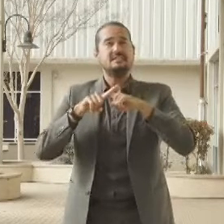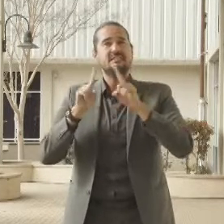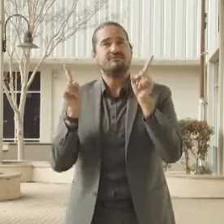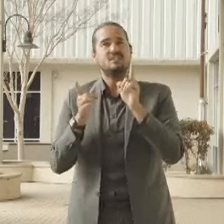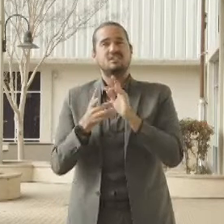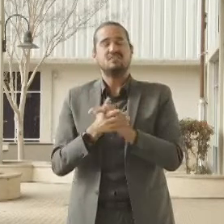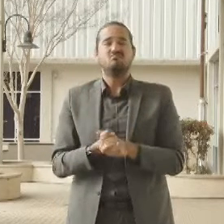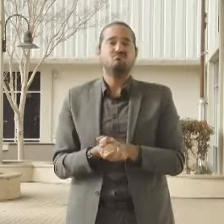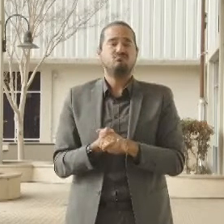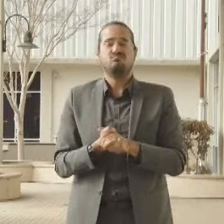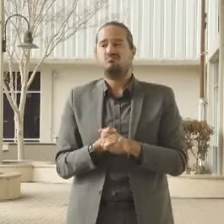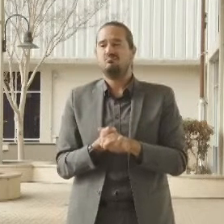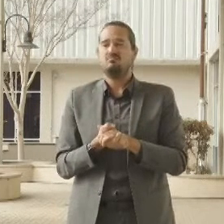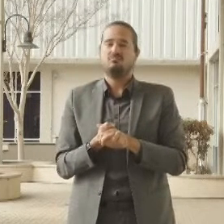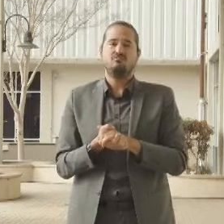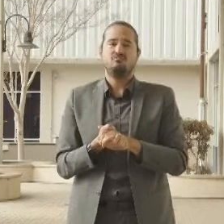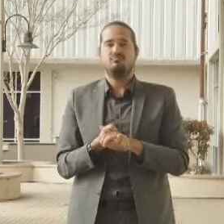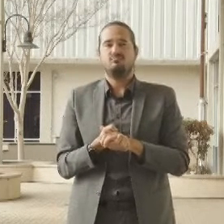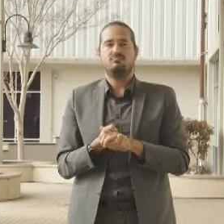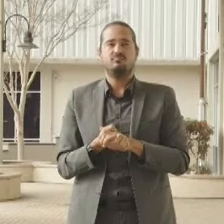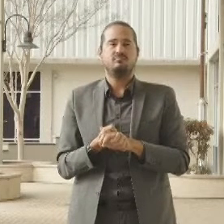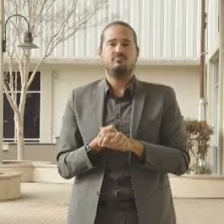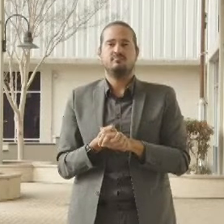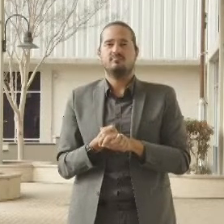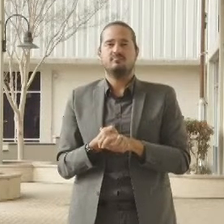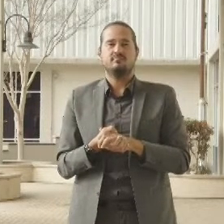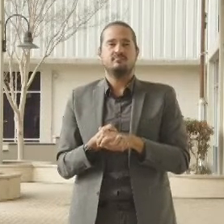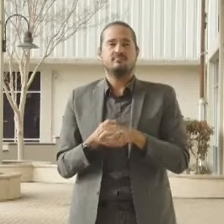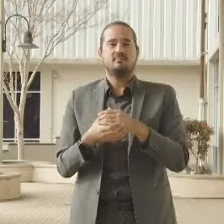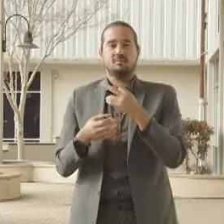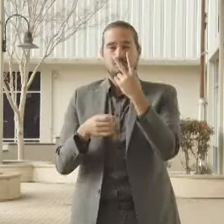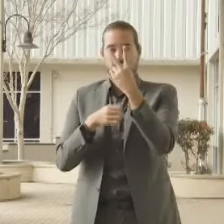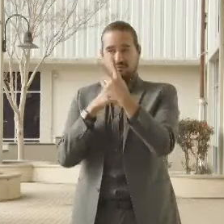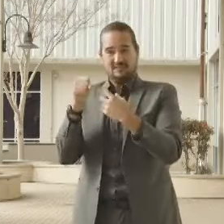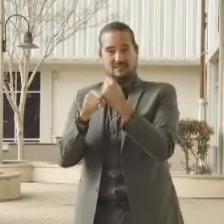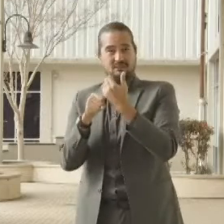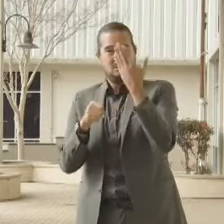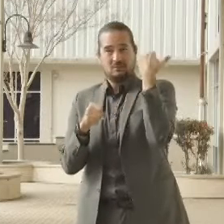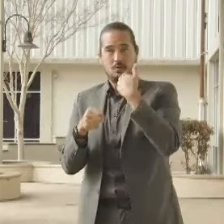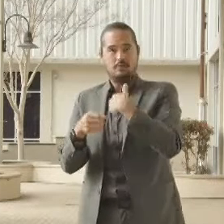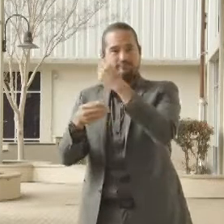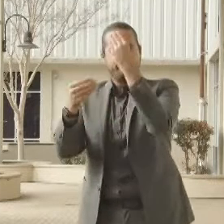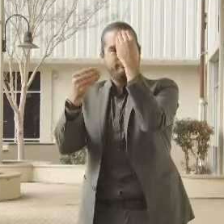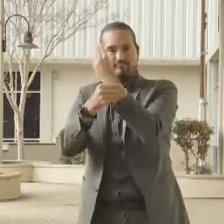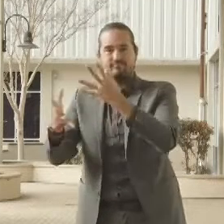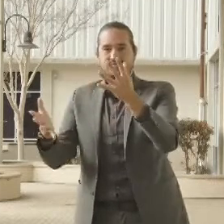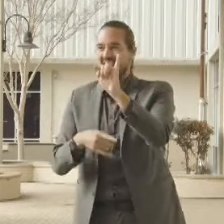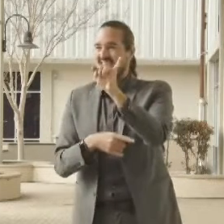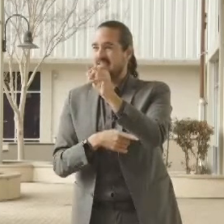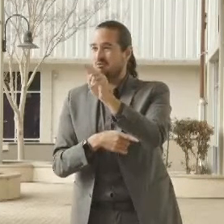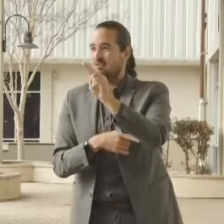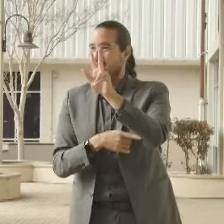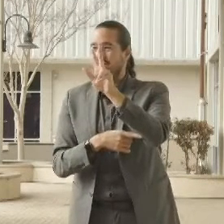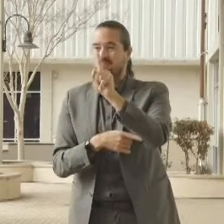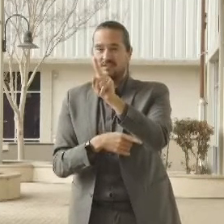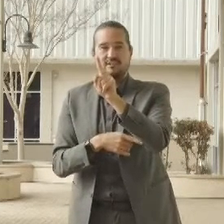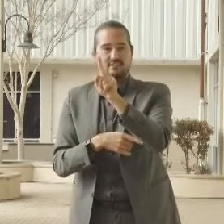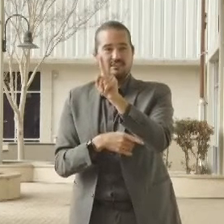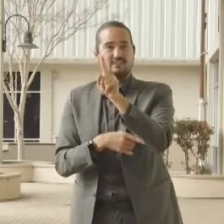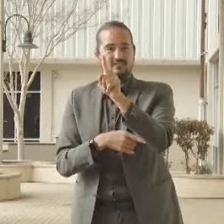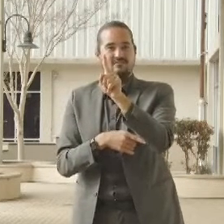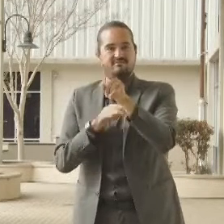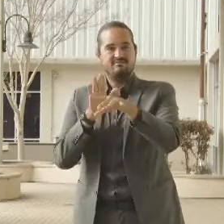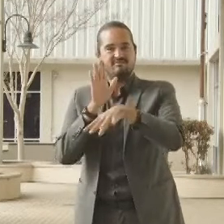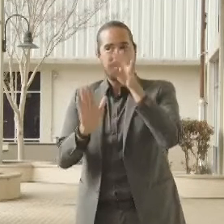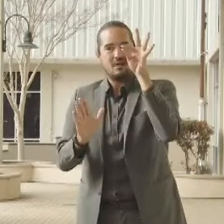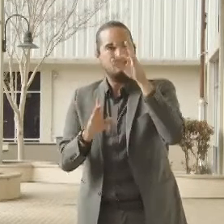I would say that exactly 2 years ago today, on January 31st, we knew so